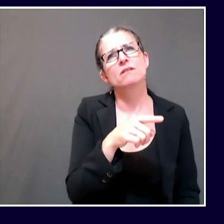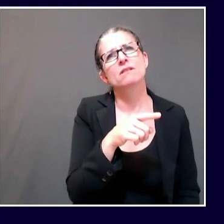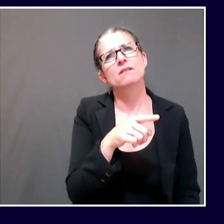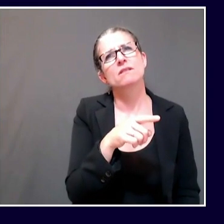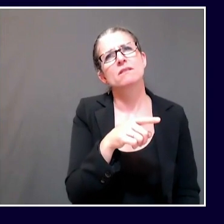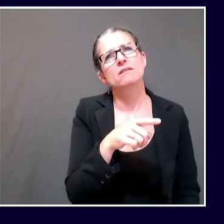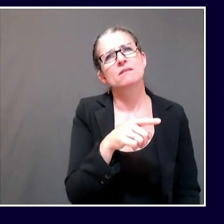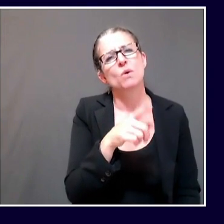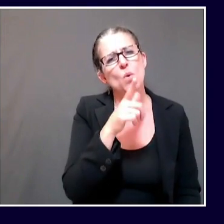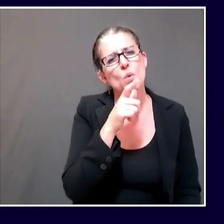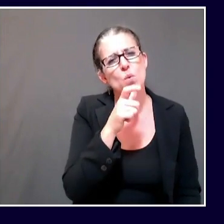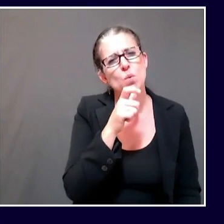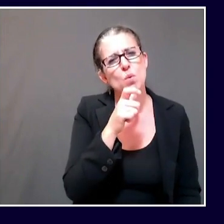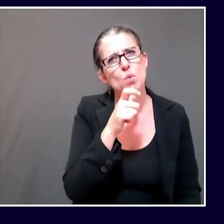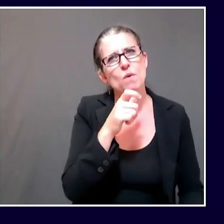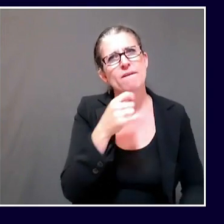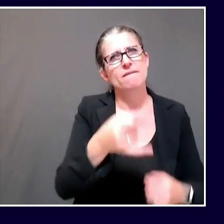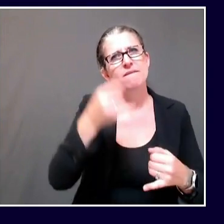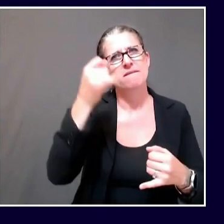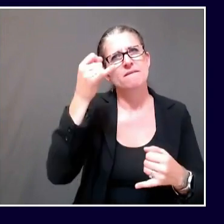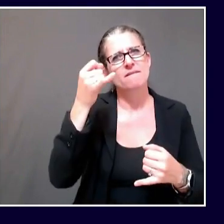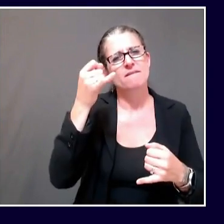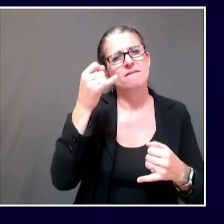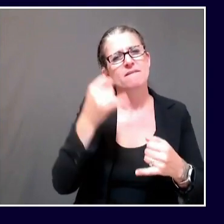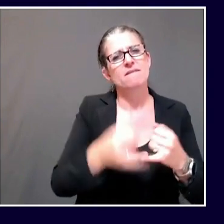for community sports, would not